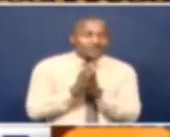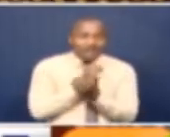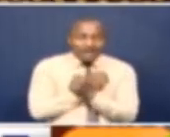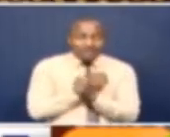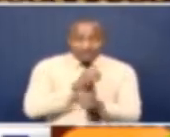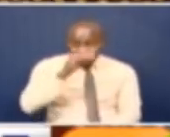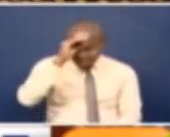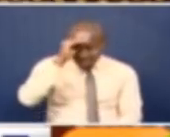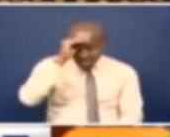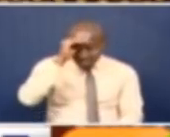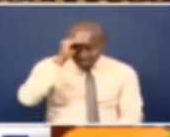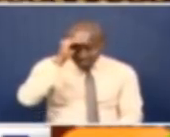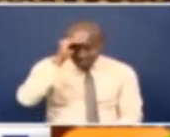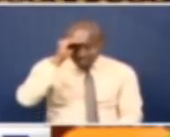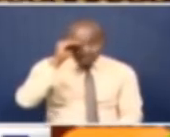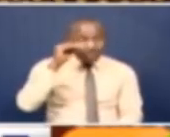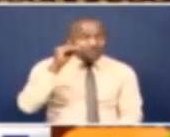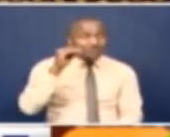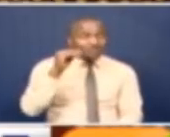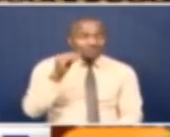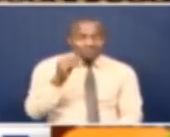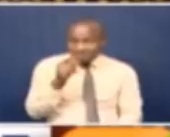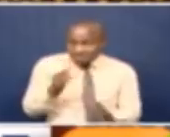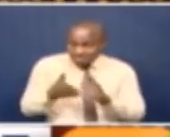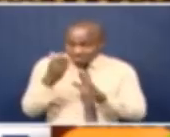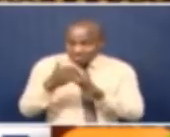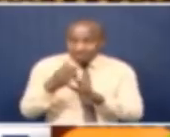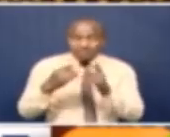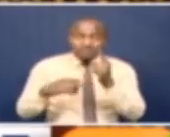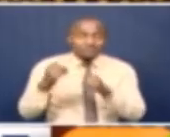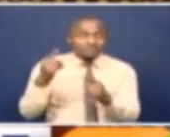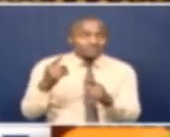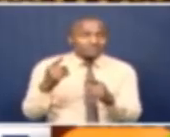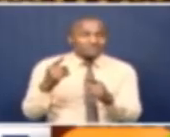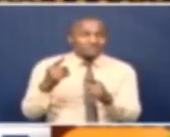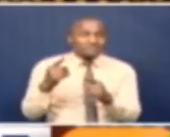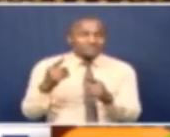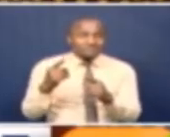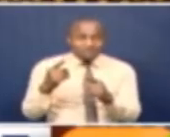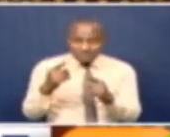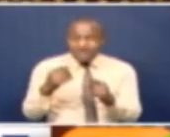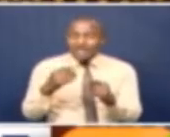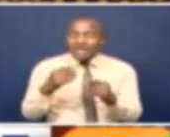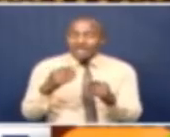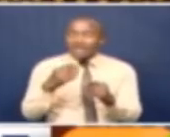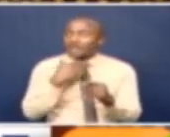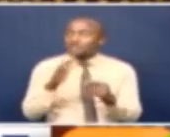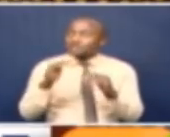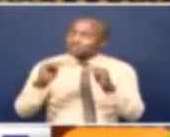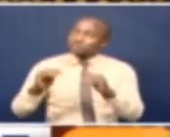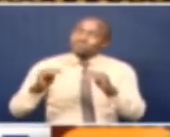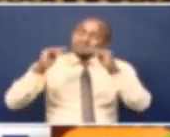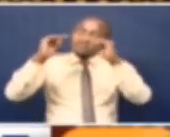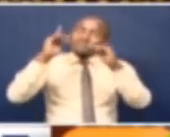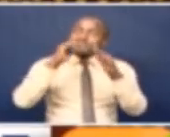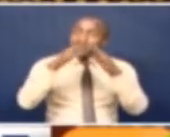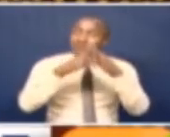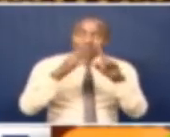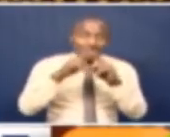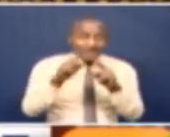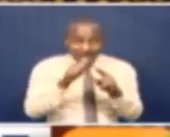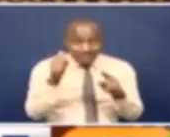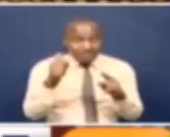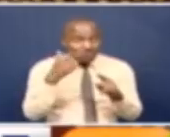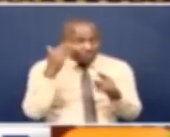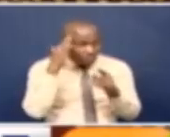for expedient political goals, escalated the embers of hatred in America. But there are those of us who know